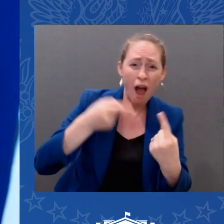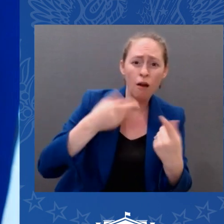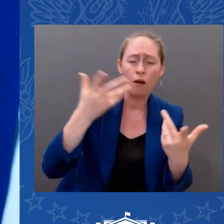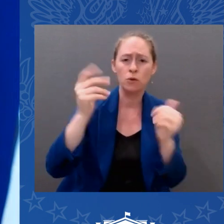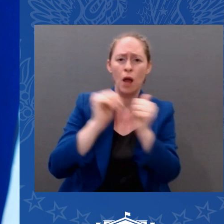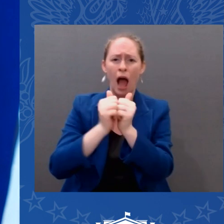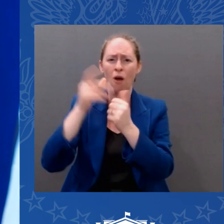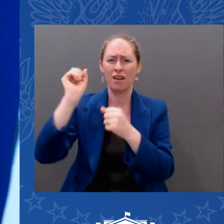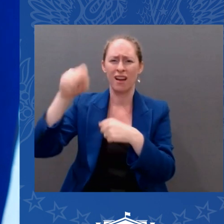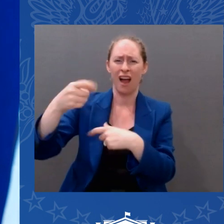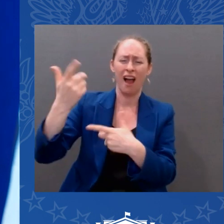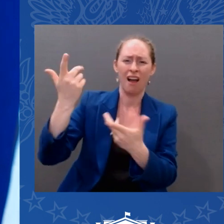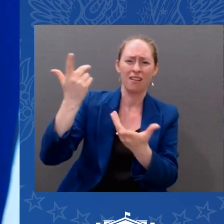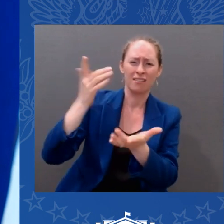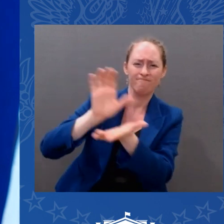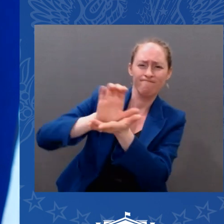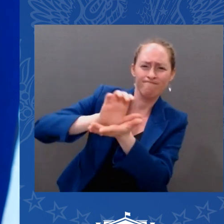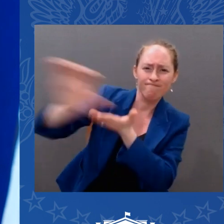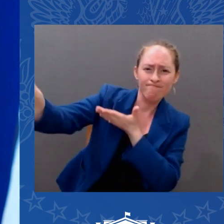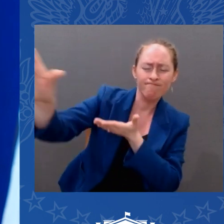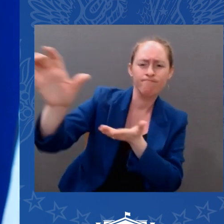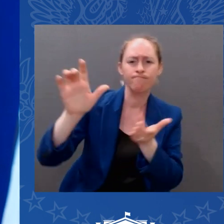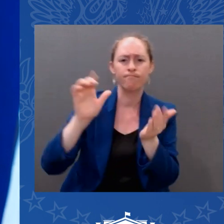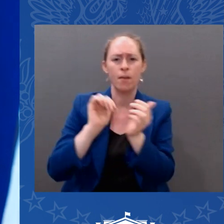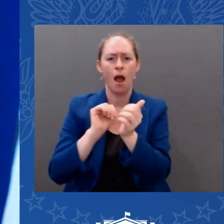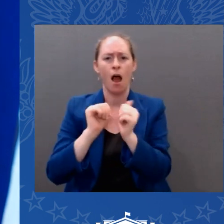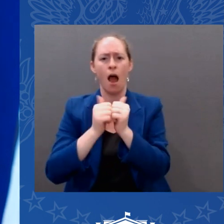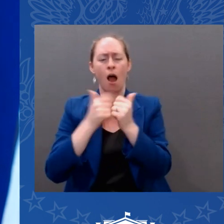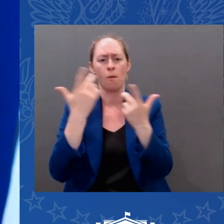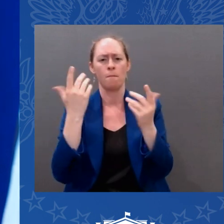governance and the protection of human rights.